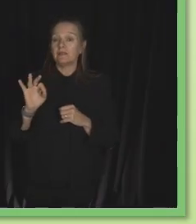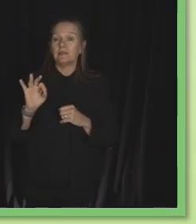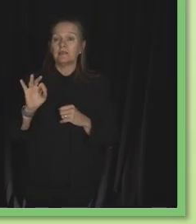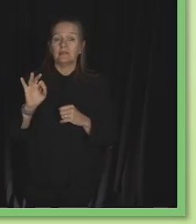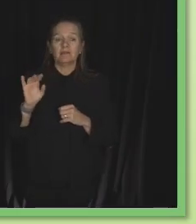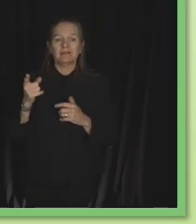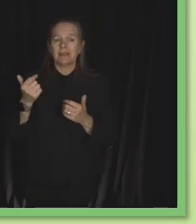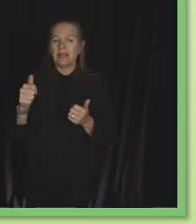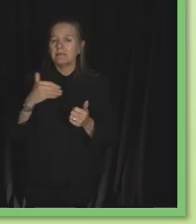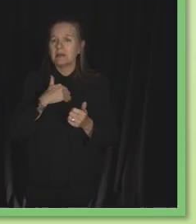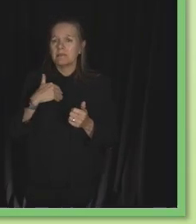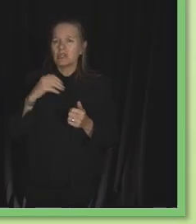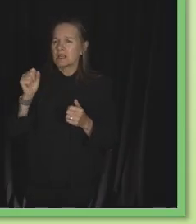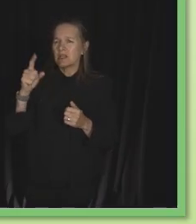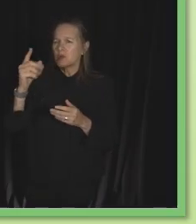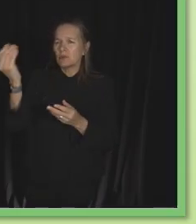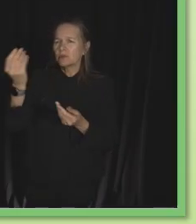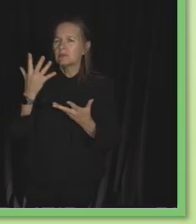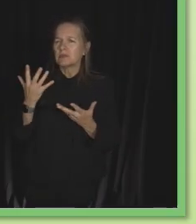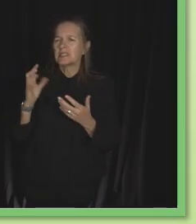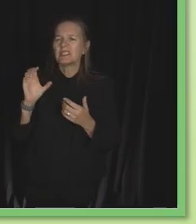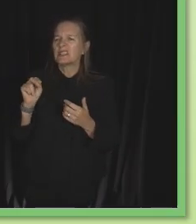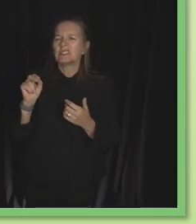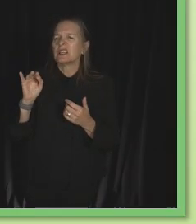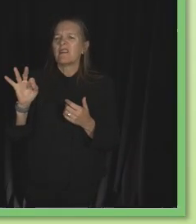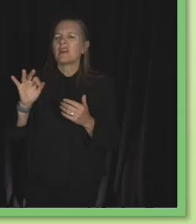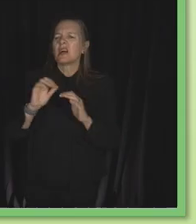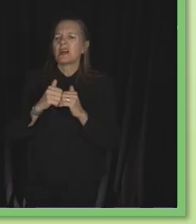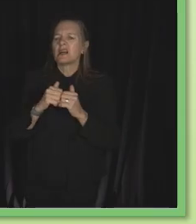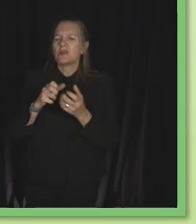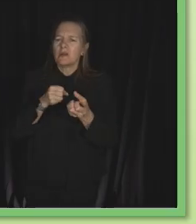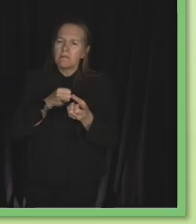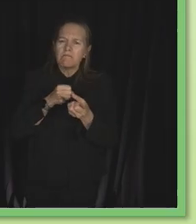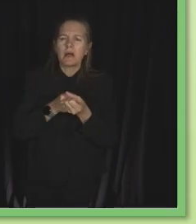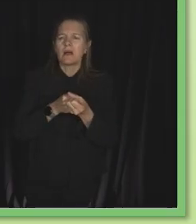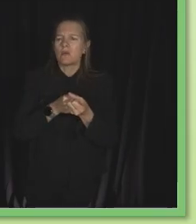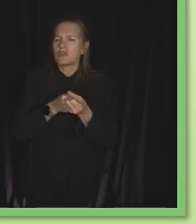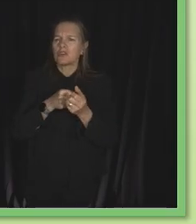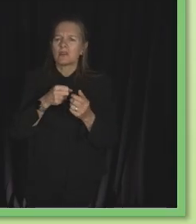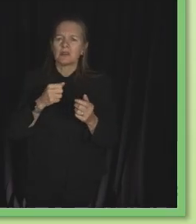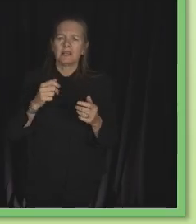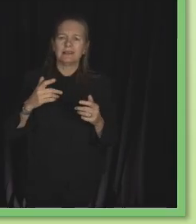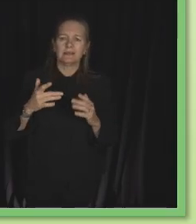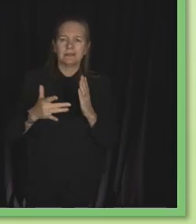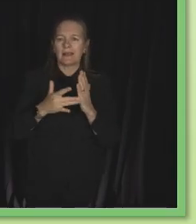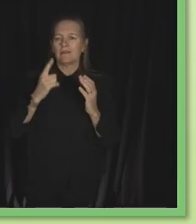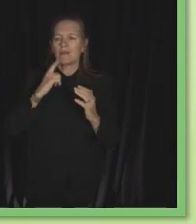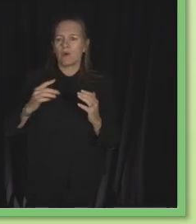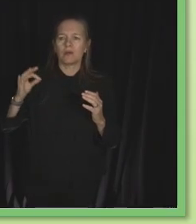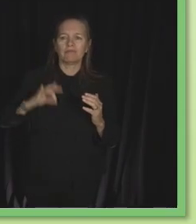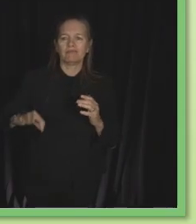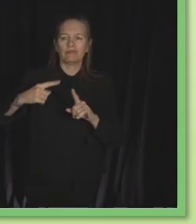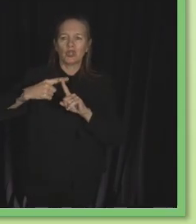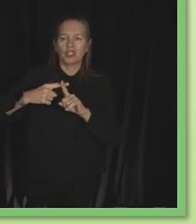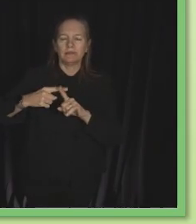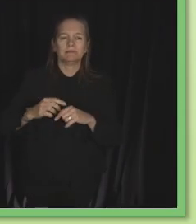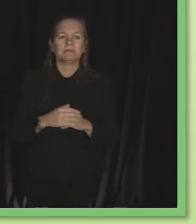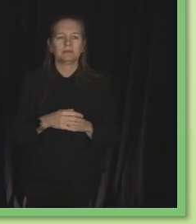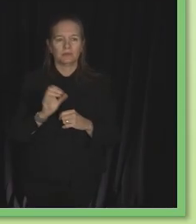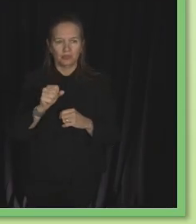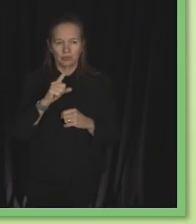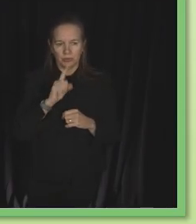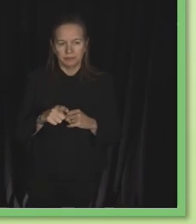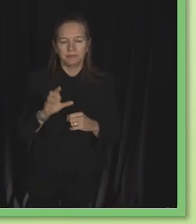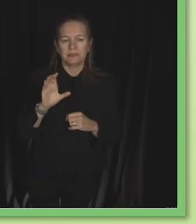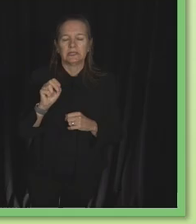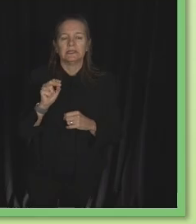on how the CNCF empowers tech for good? Yes, Roberto. CNCF has given